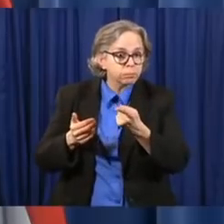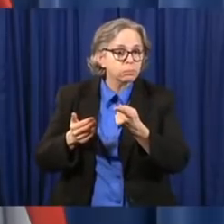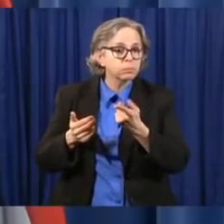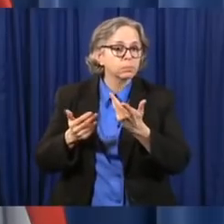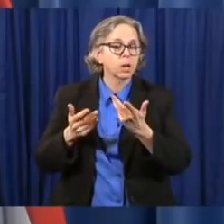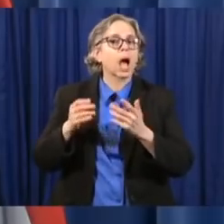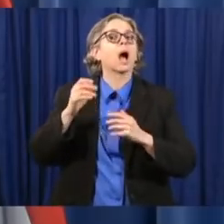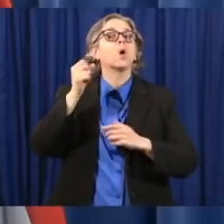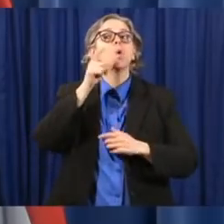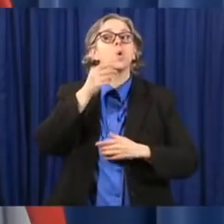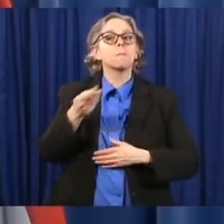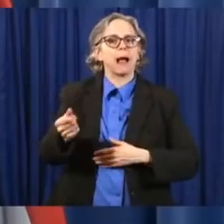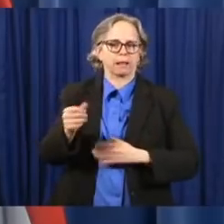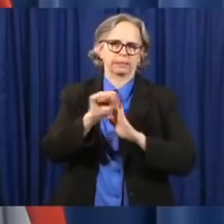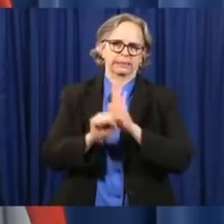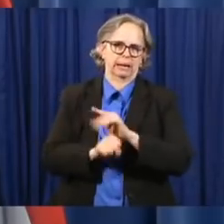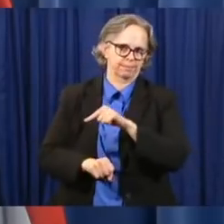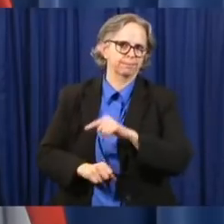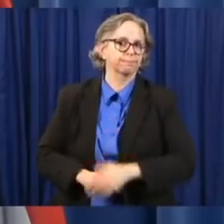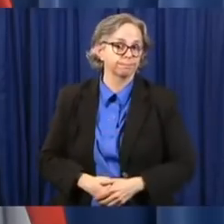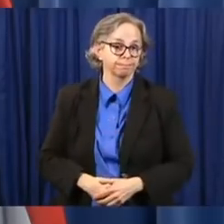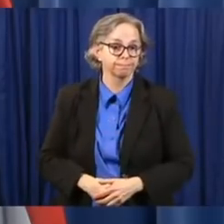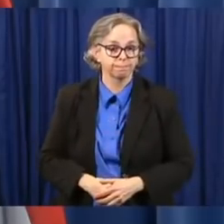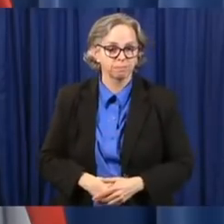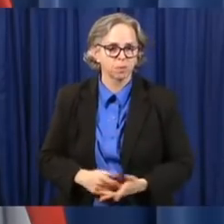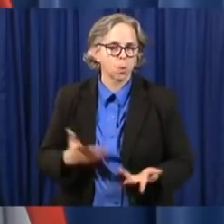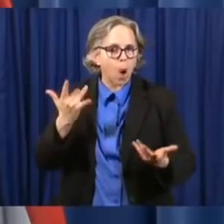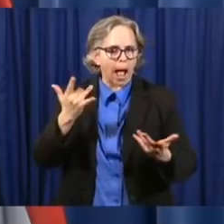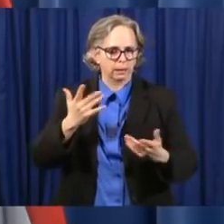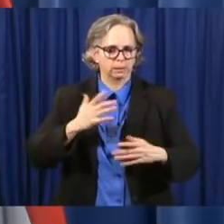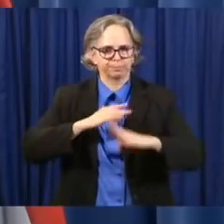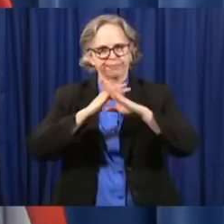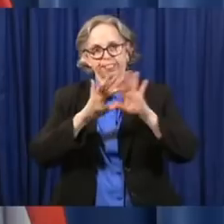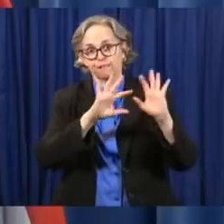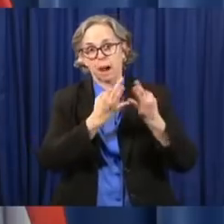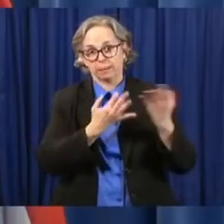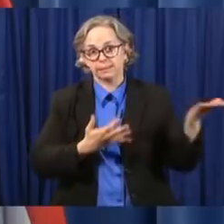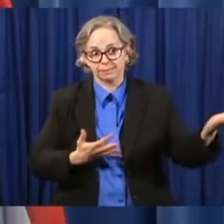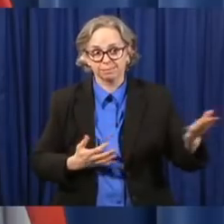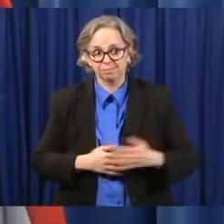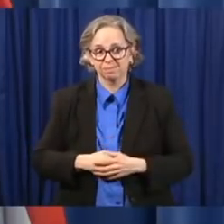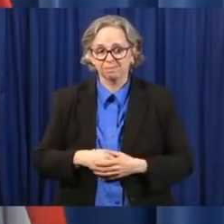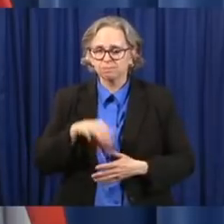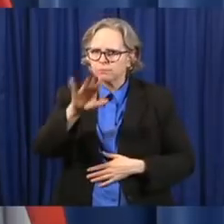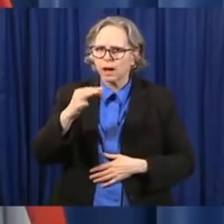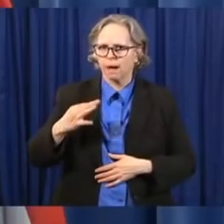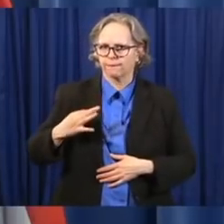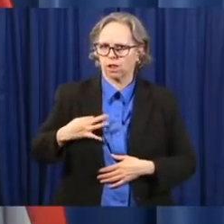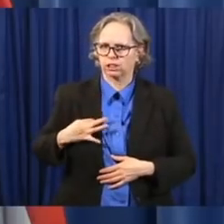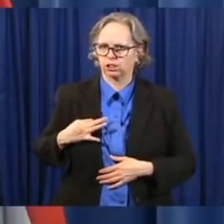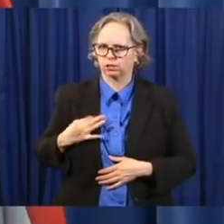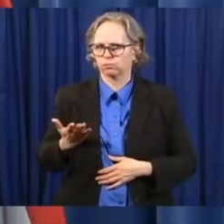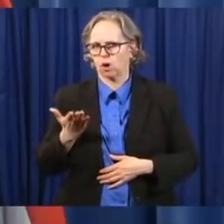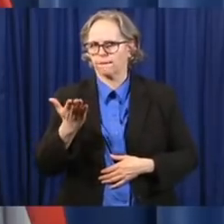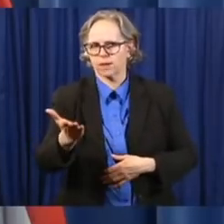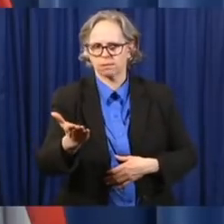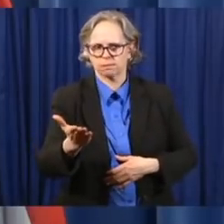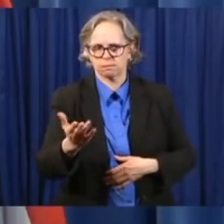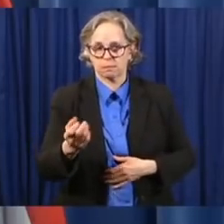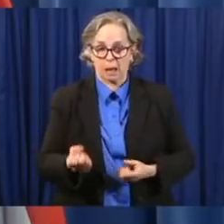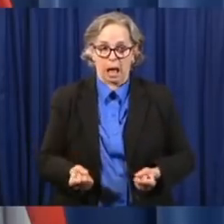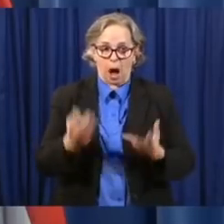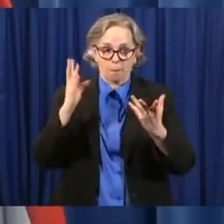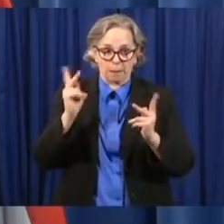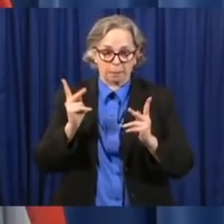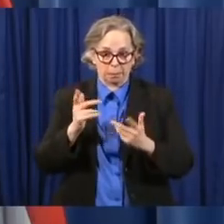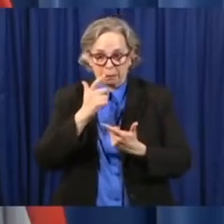The state is making arrangements to do this. I don't know how many of the people who work in our prisons want to do this, but that certainly is something that we are